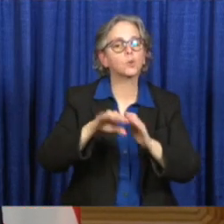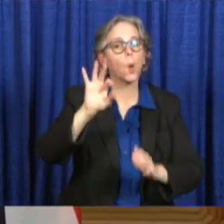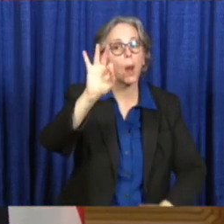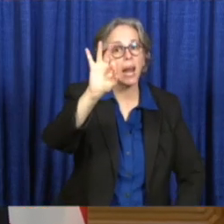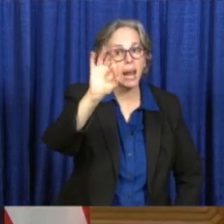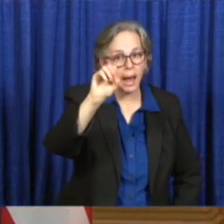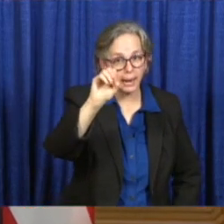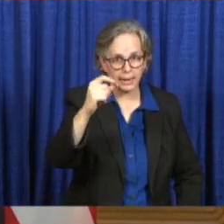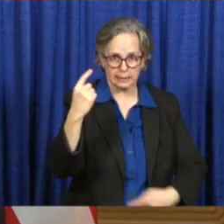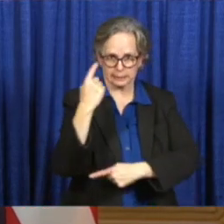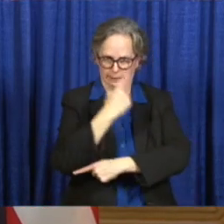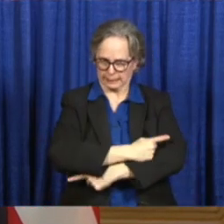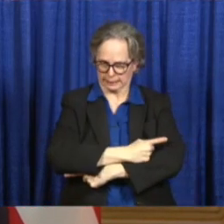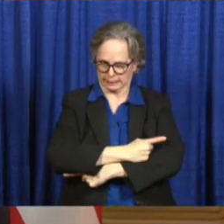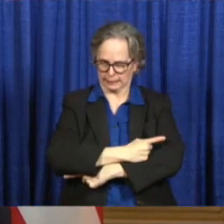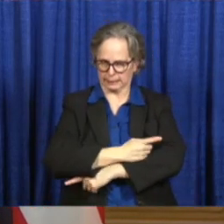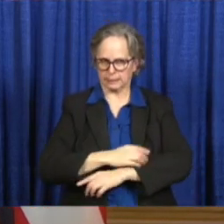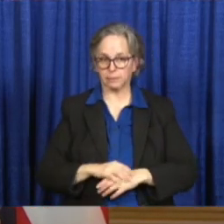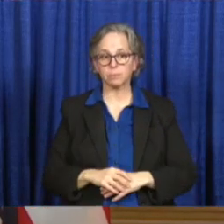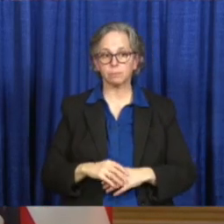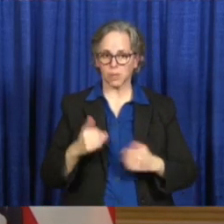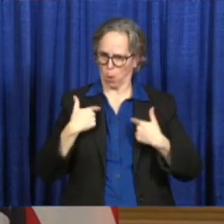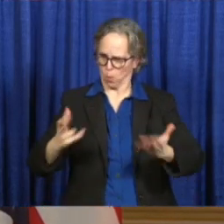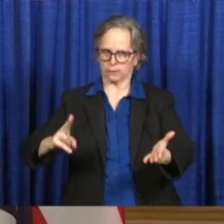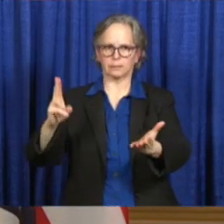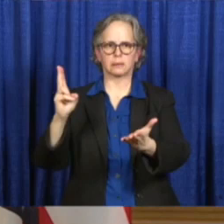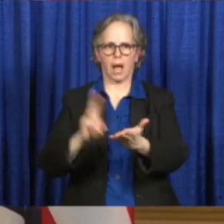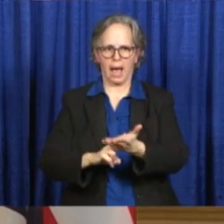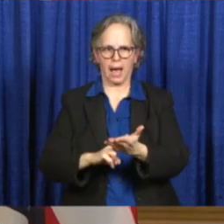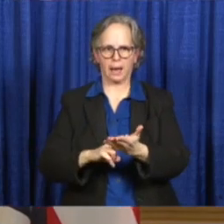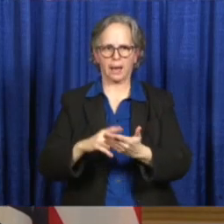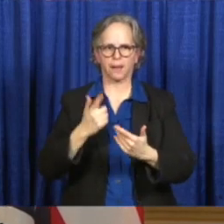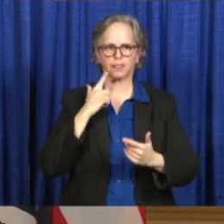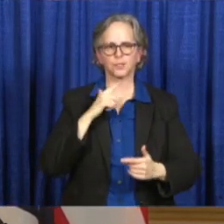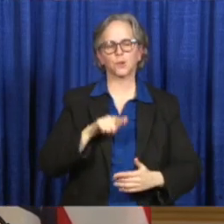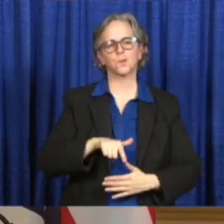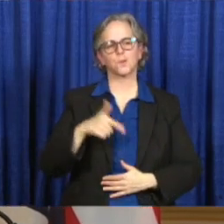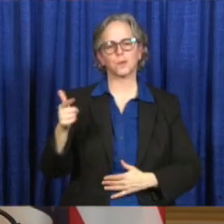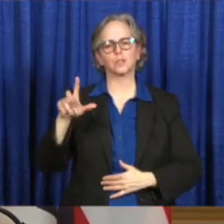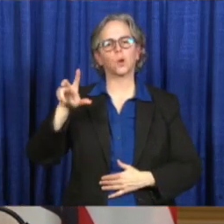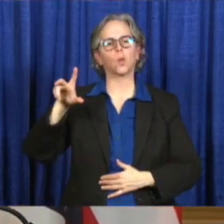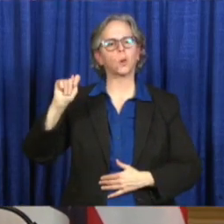to further explain exactly what this order does.